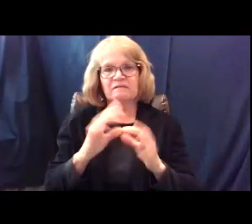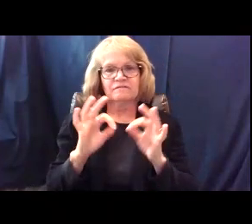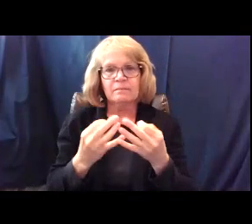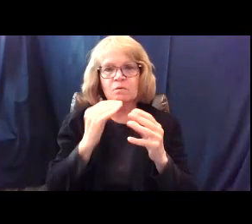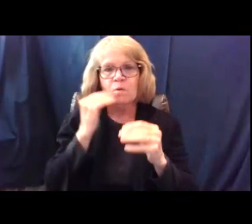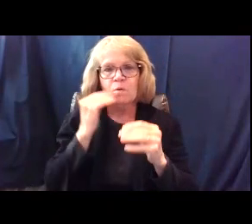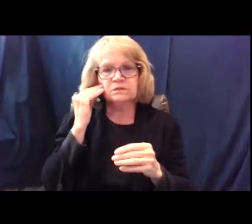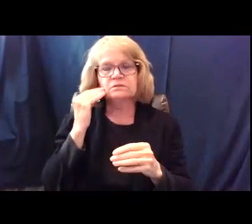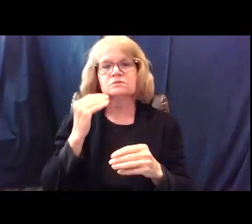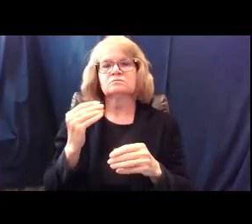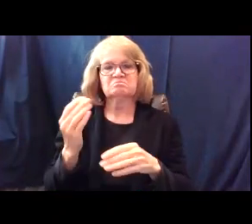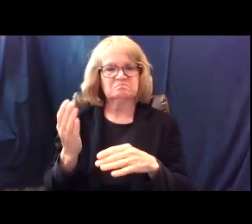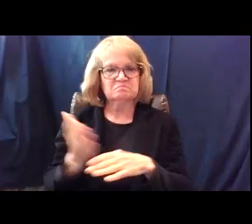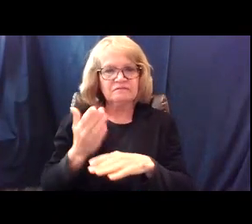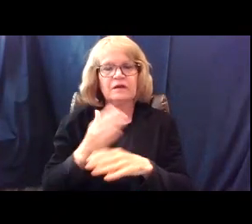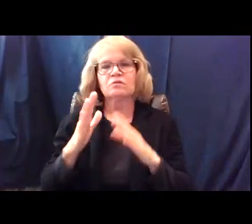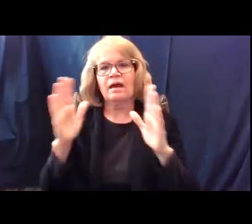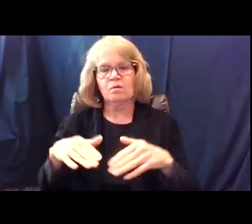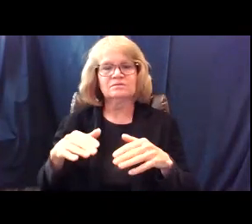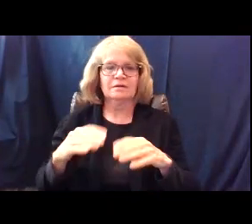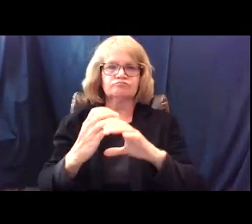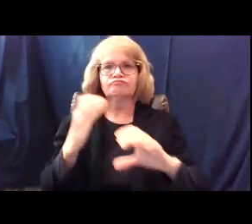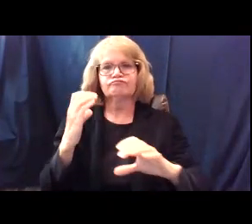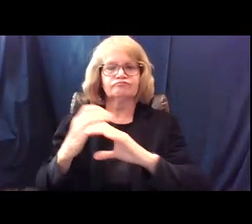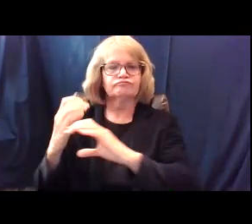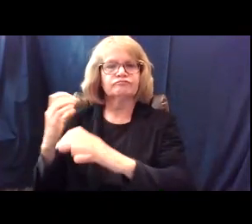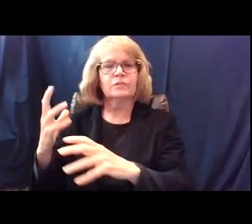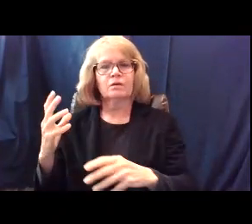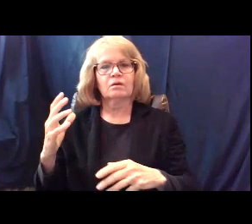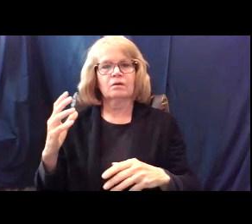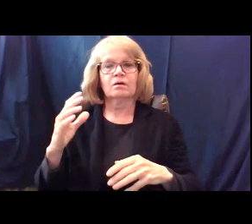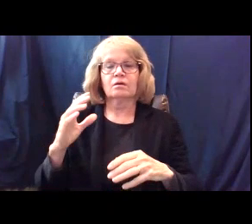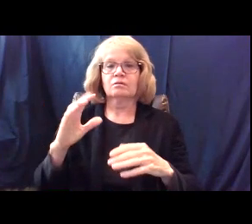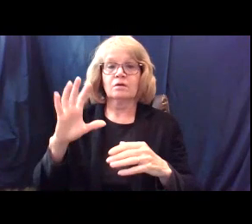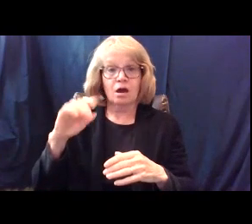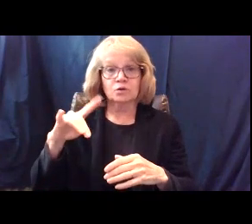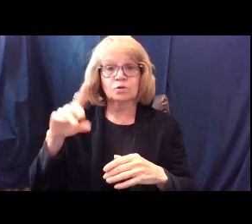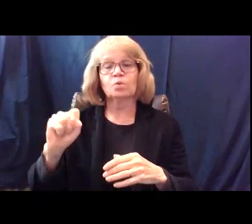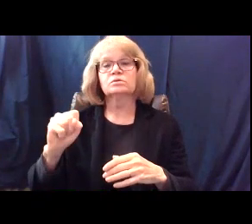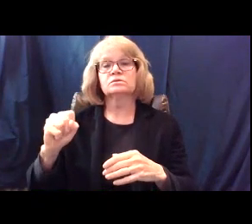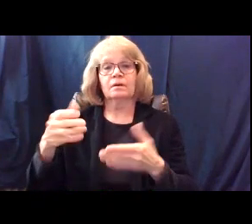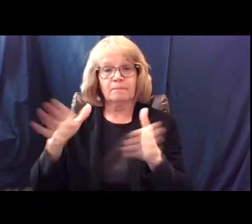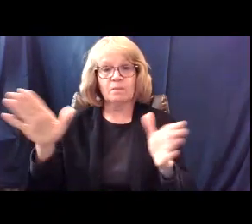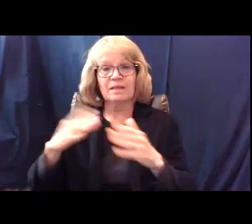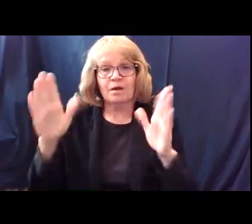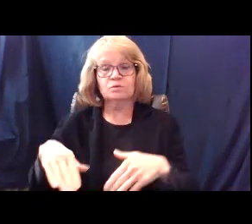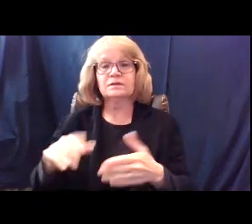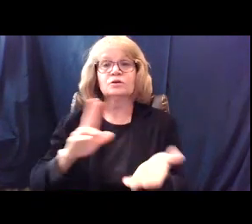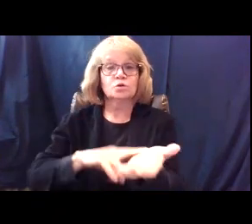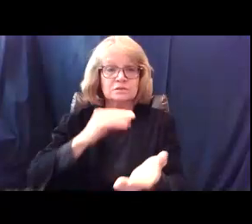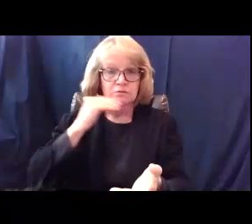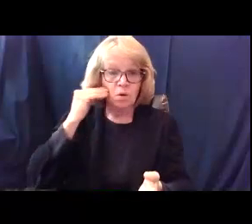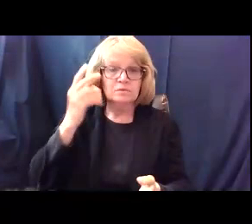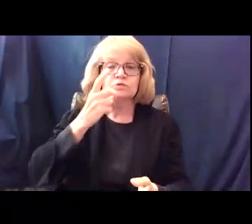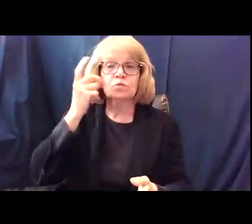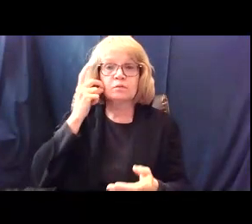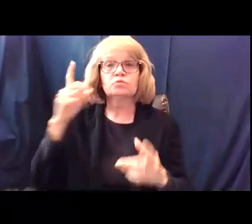manufactured housing communities, condominiums, public housing, nursing home, dormitories, and more.